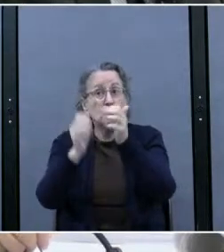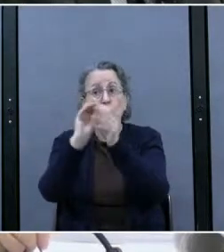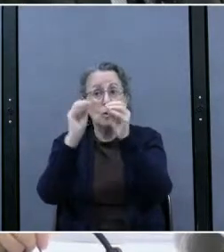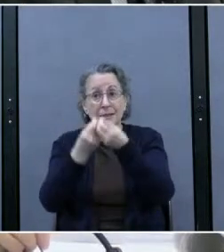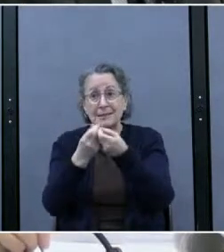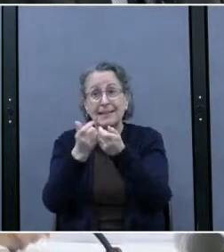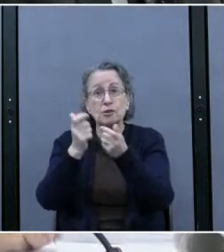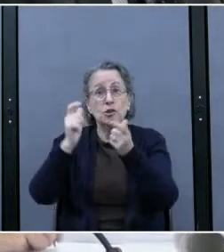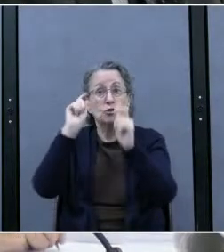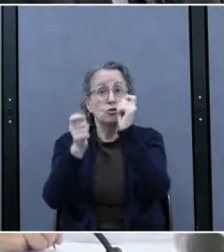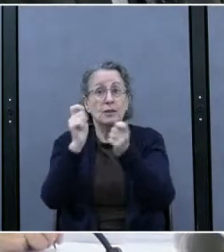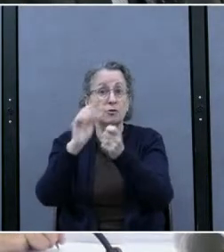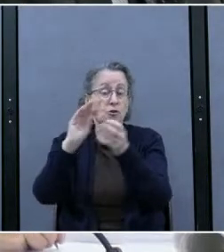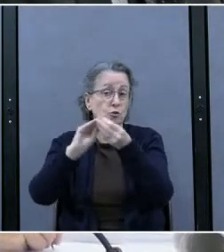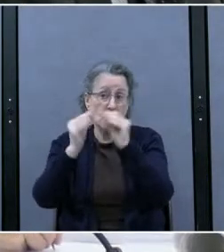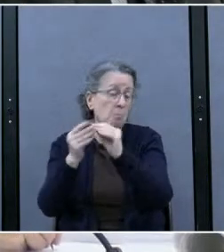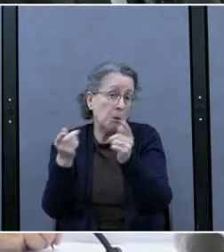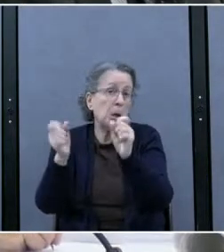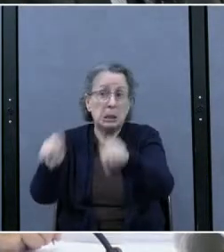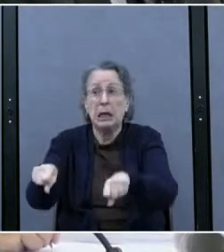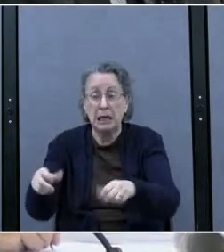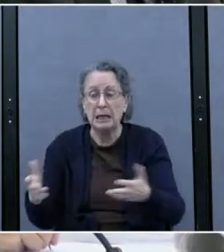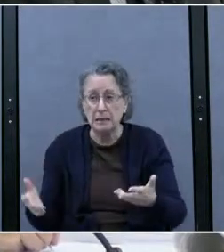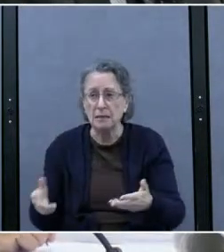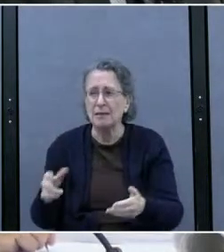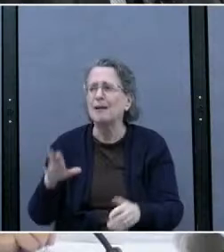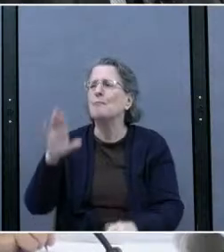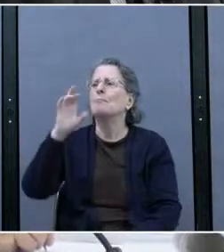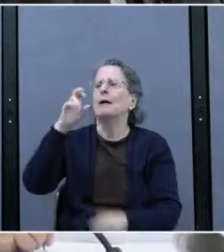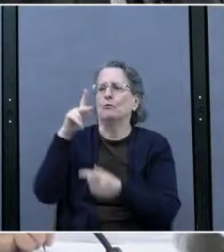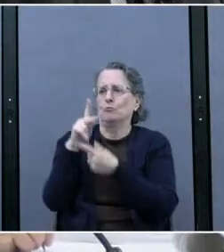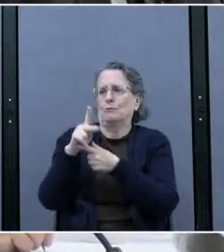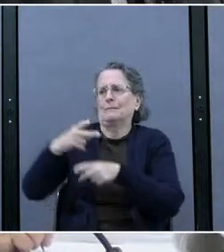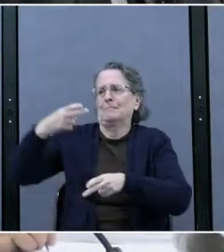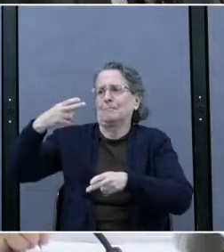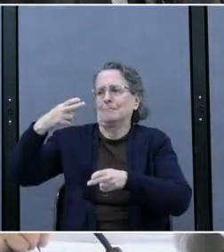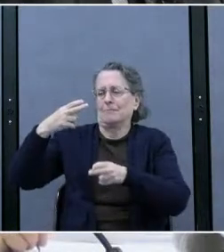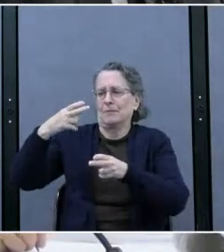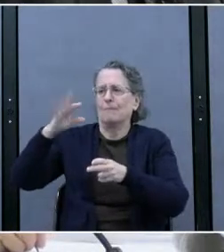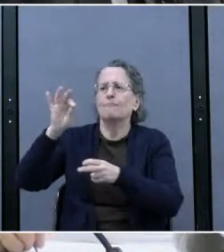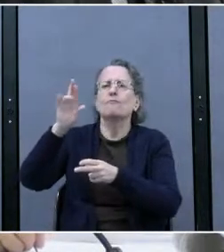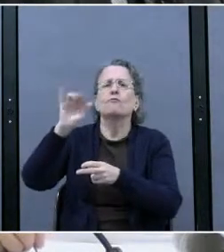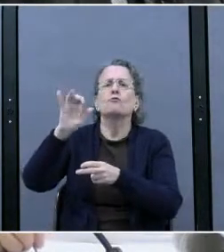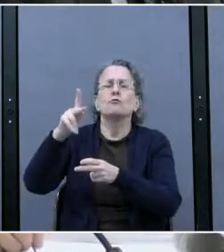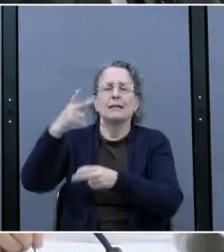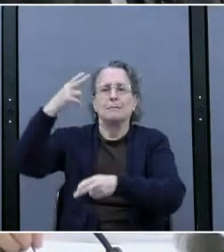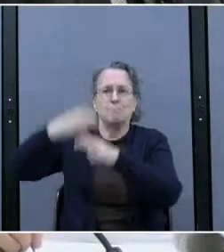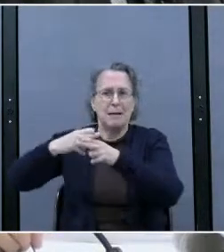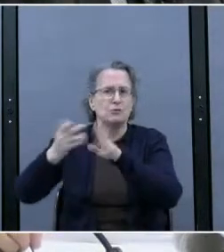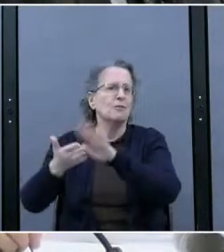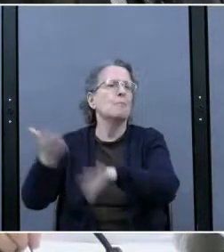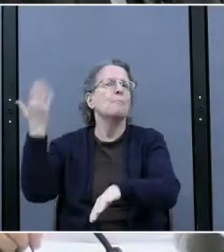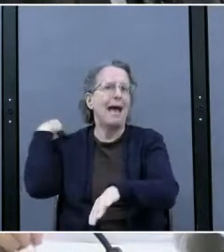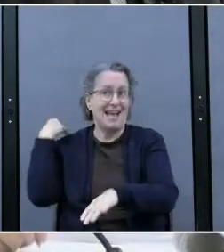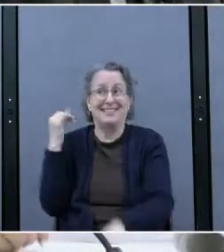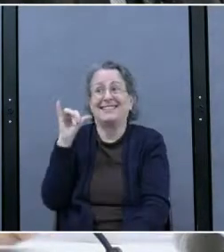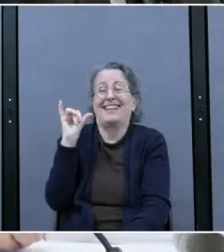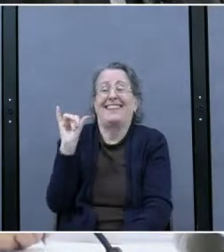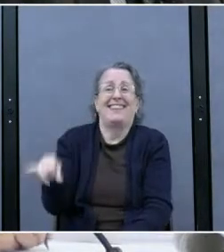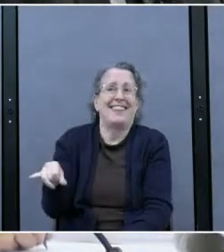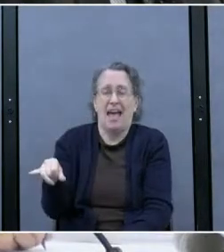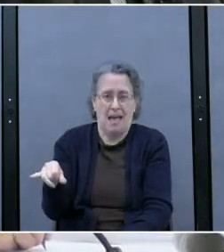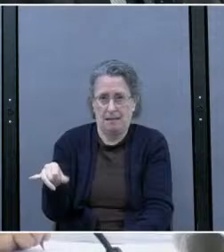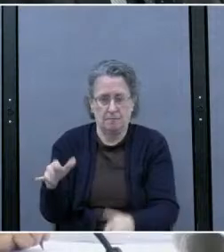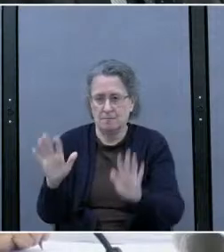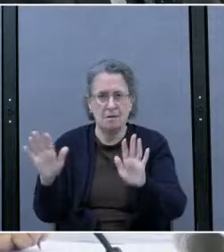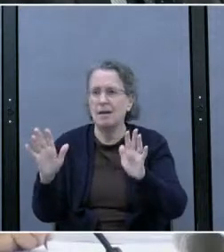Frick's alluding to maybe is in the past that's how the process had to work. And so the meeting has devolved that to this Human